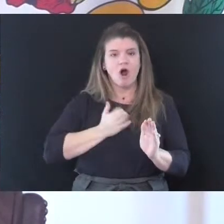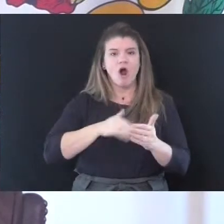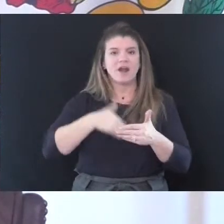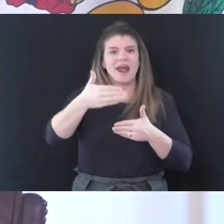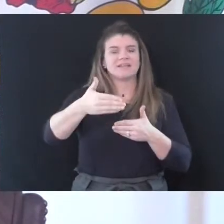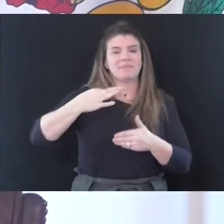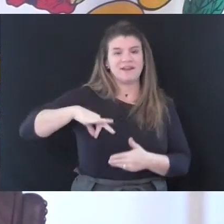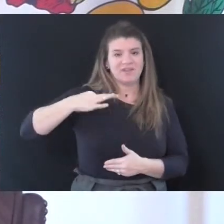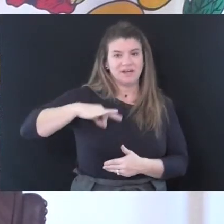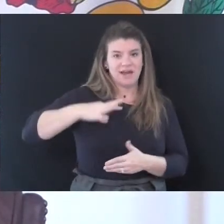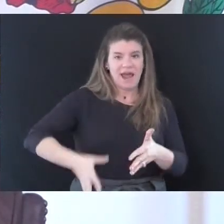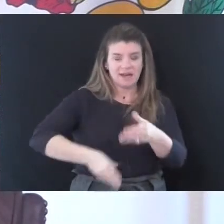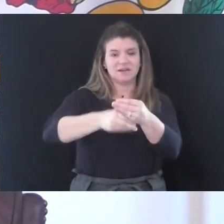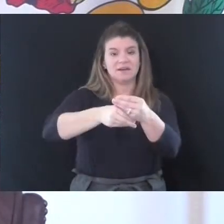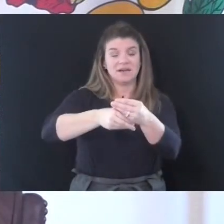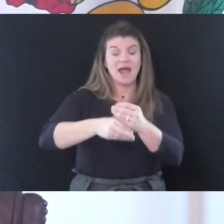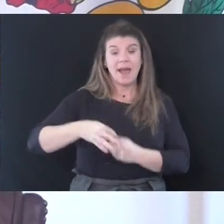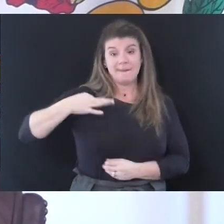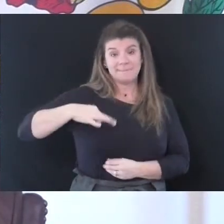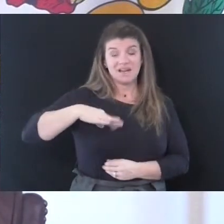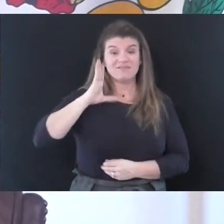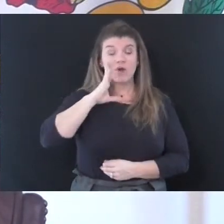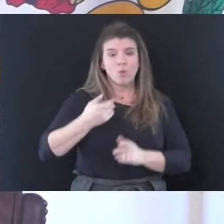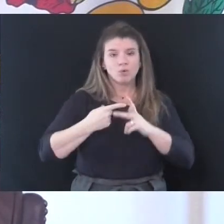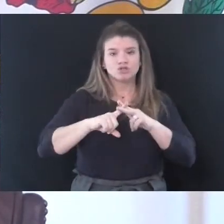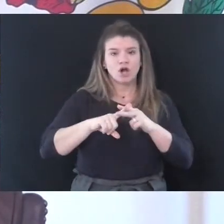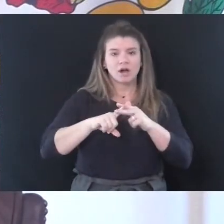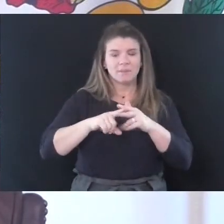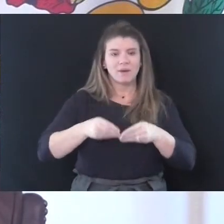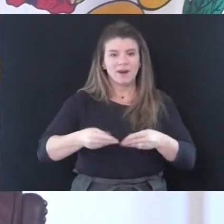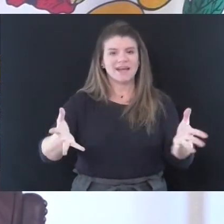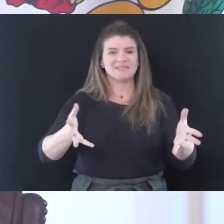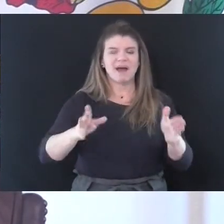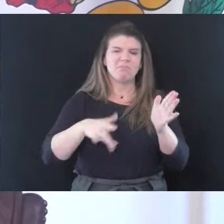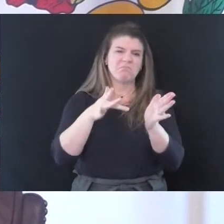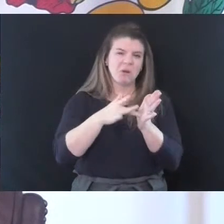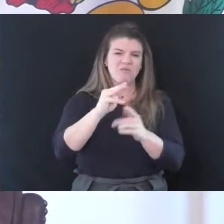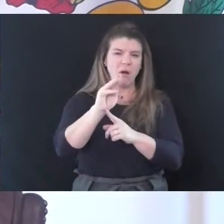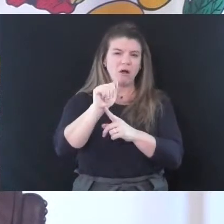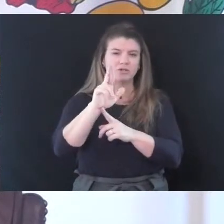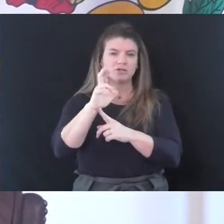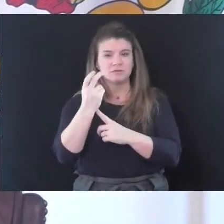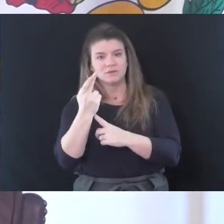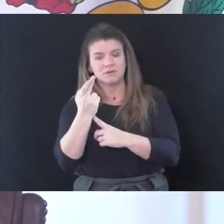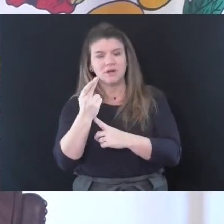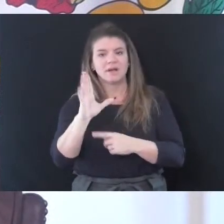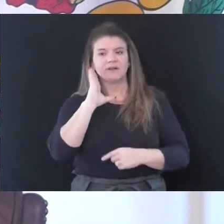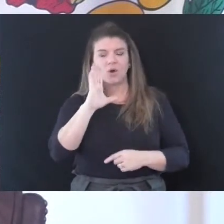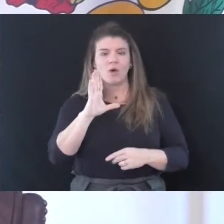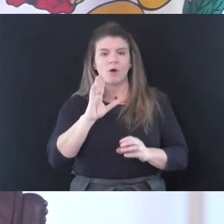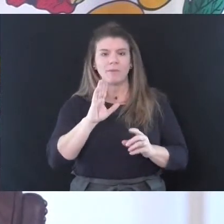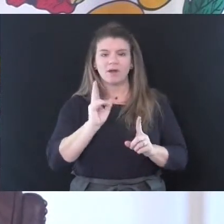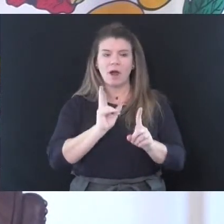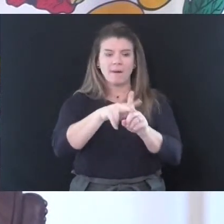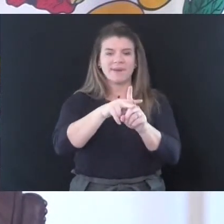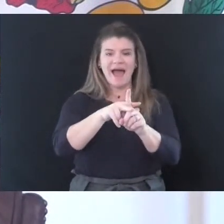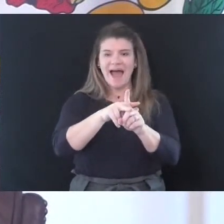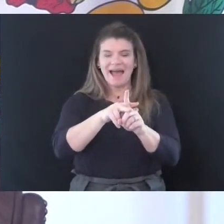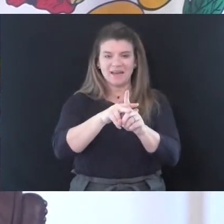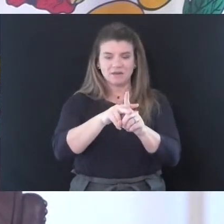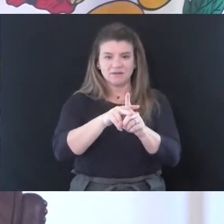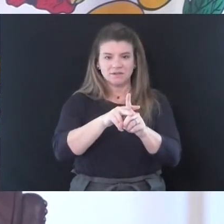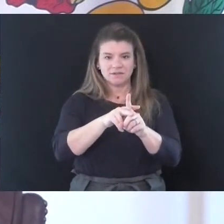round of benefits. Benefits will start to be released by mid-March and will be applied